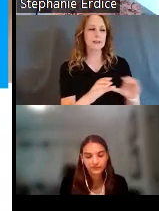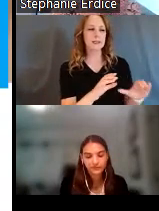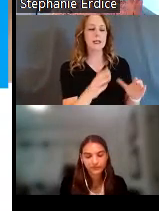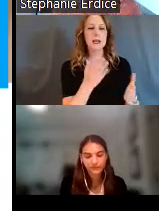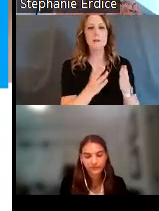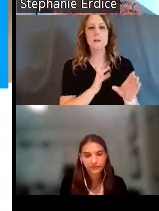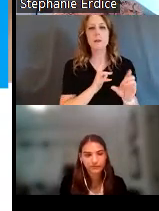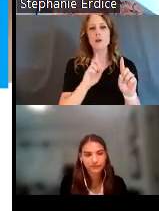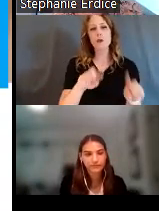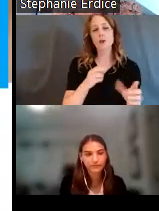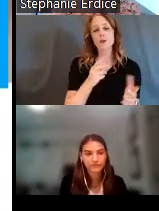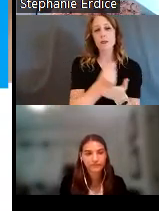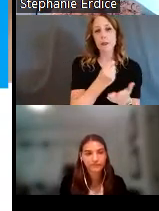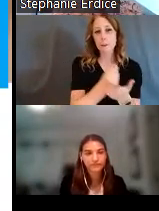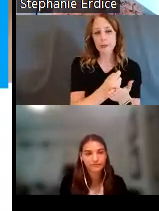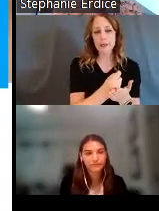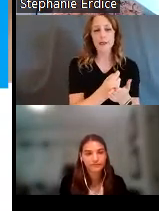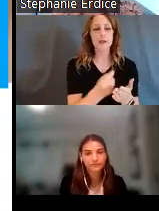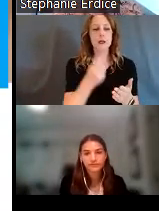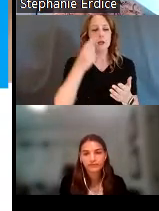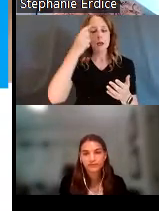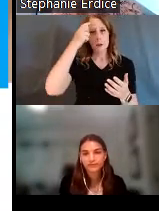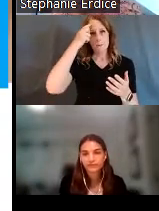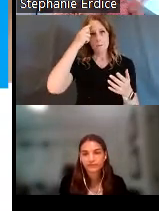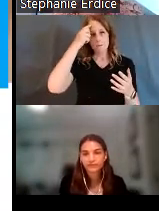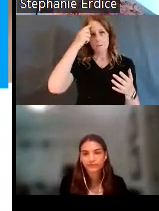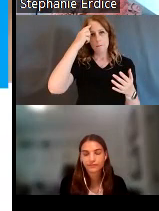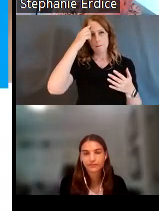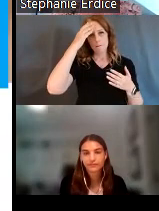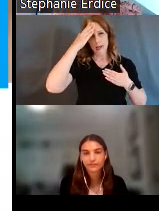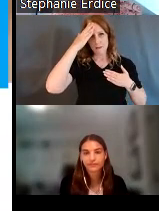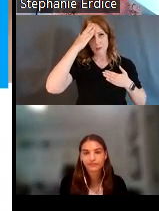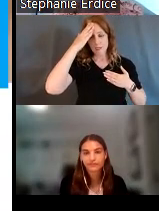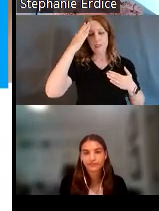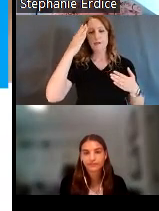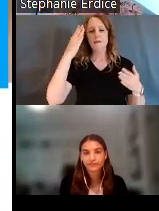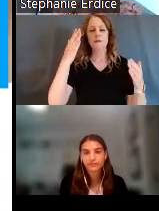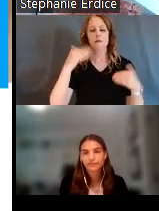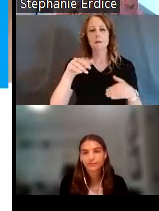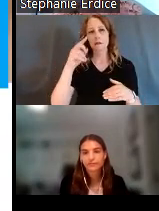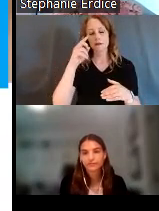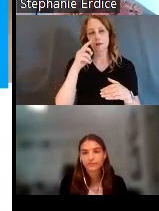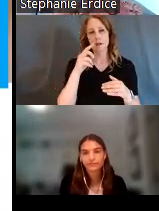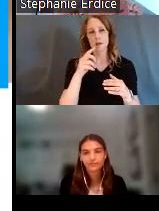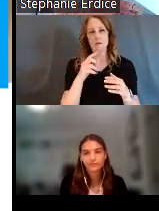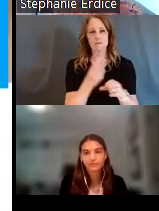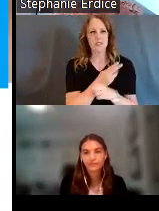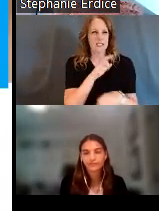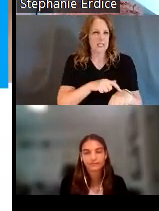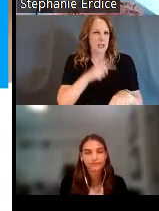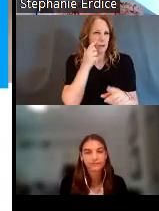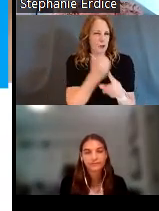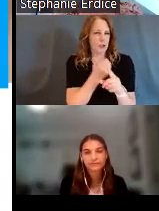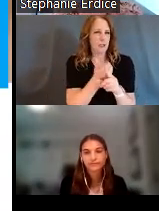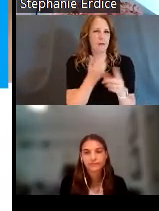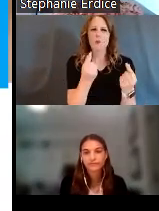participating in some kinds of therapy, mindfulness, taking time for yourself. So what do you do in that realm of self-care? And